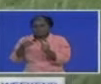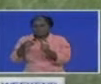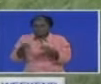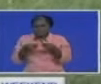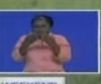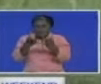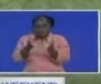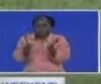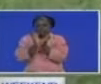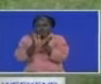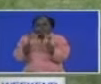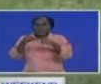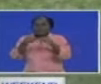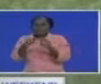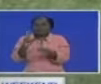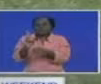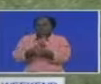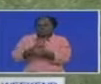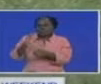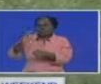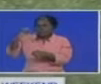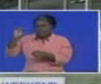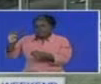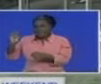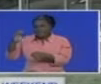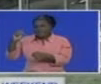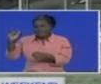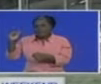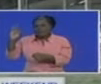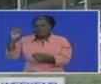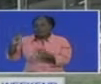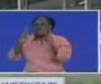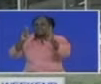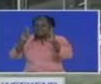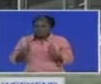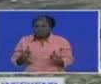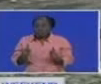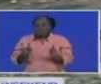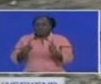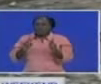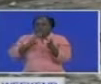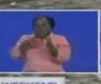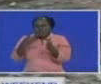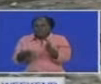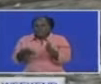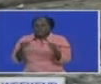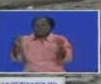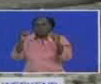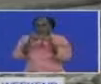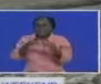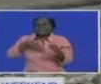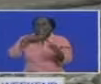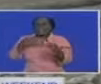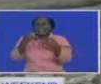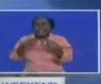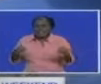Afraha Stadium could host some of the SACAFA Senior Challenge Cup matches if Kisumu's Moi Stadium fails to beat the deadline set by SACAFA's local